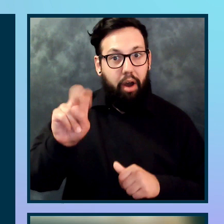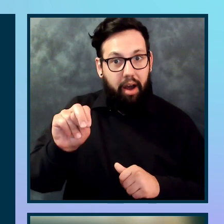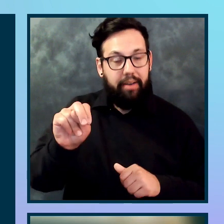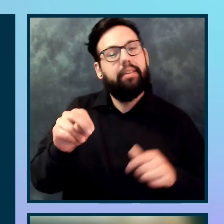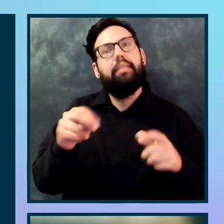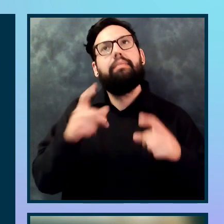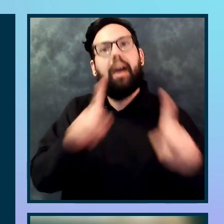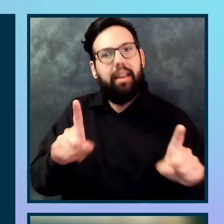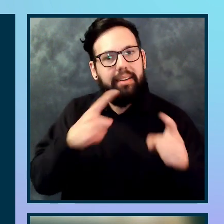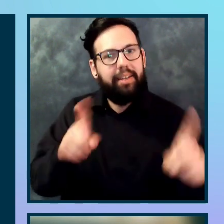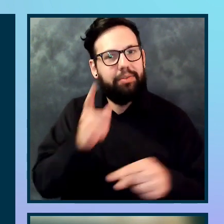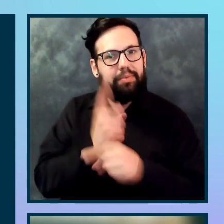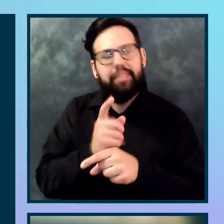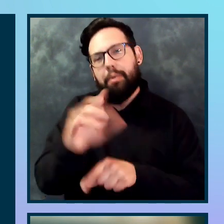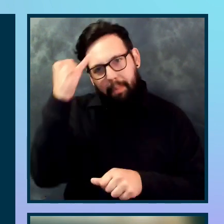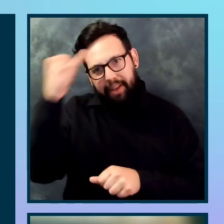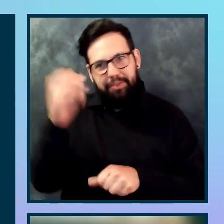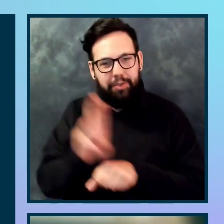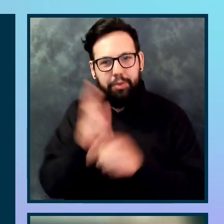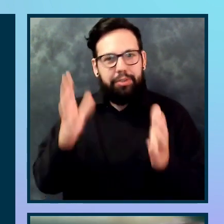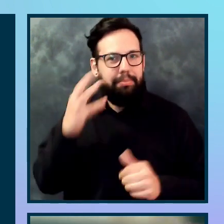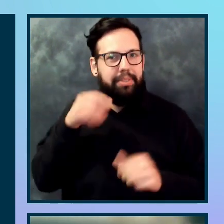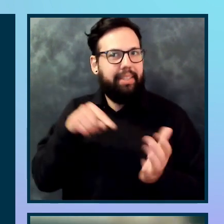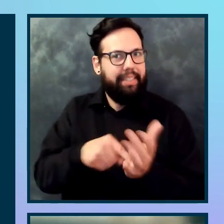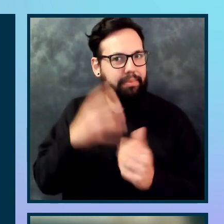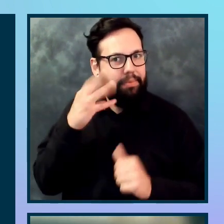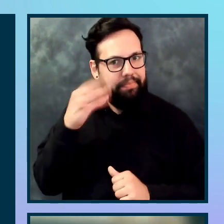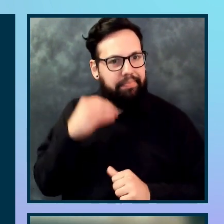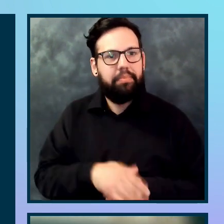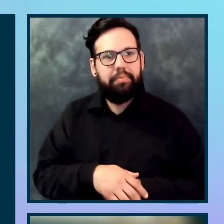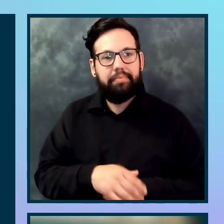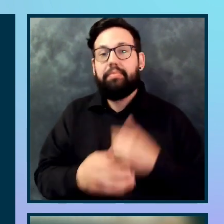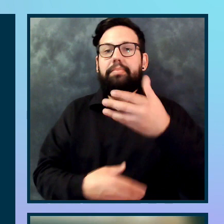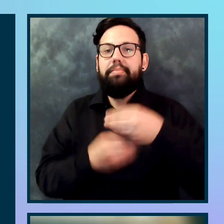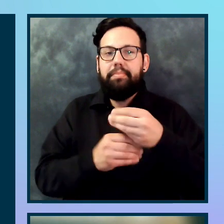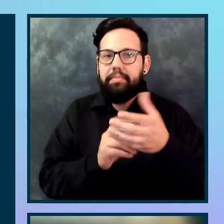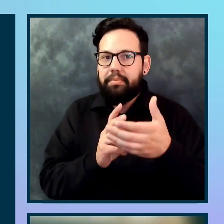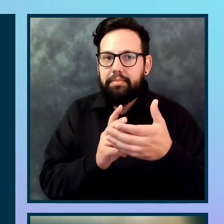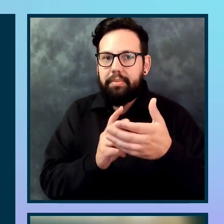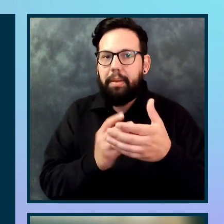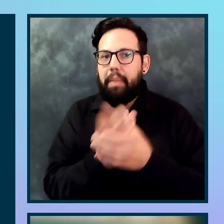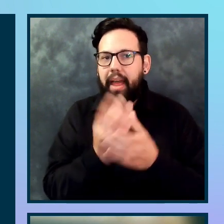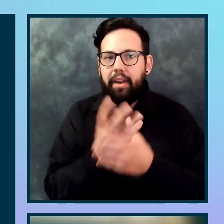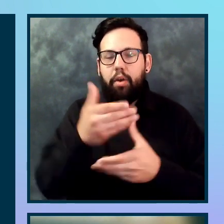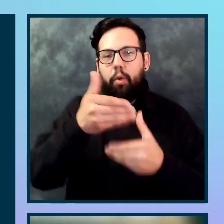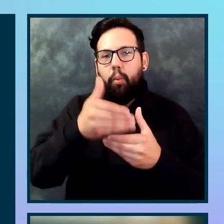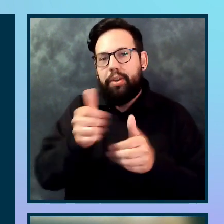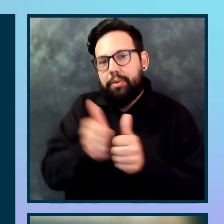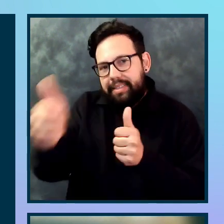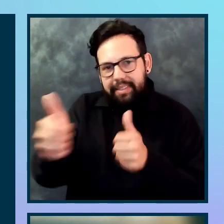that's like. Just imagine you're a user using this and experience this. Add planned. Window distance. Window